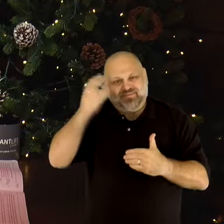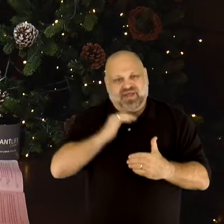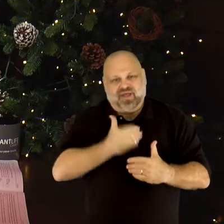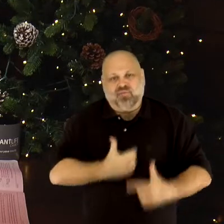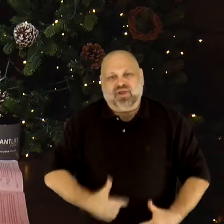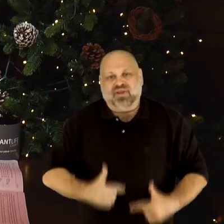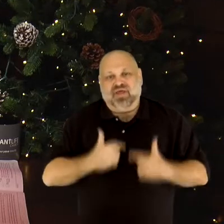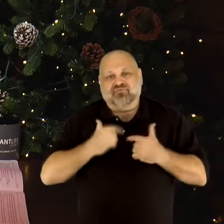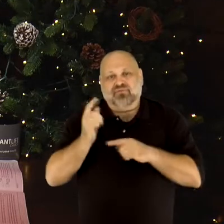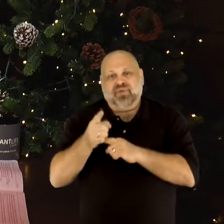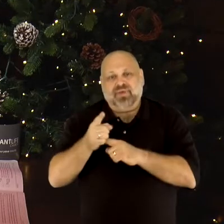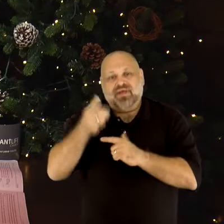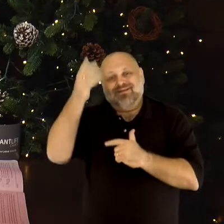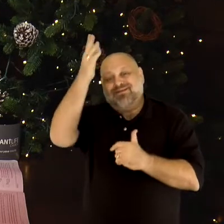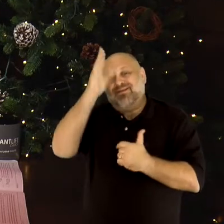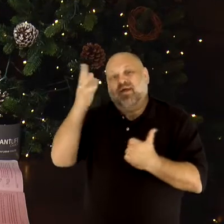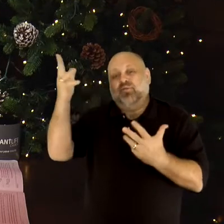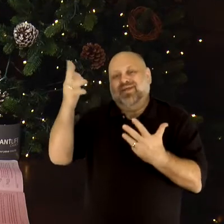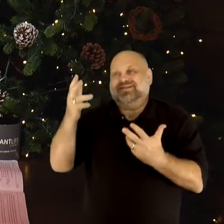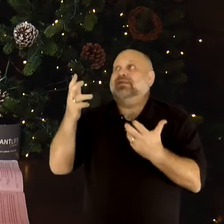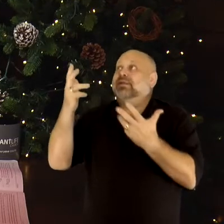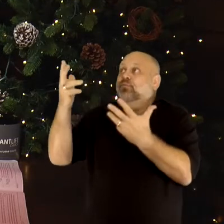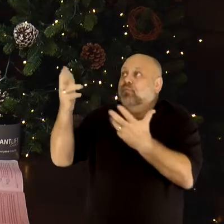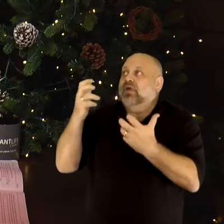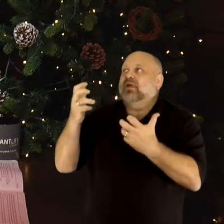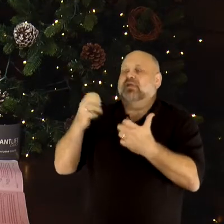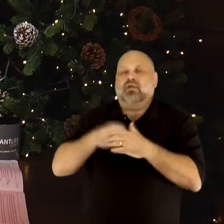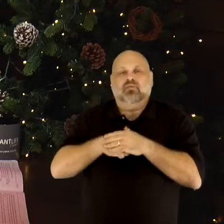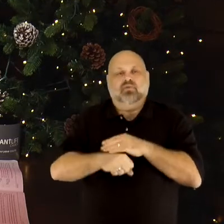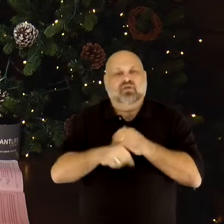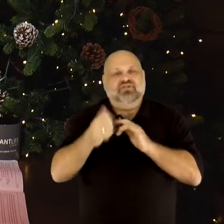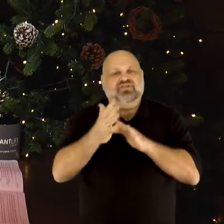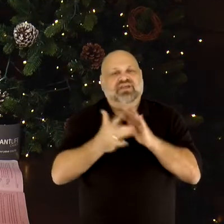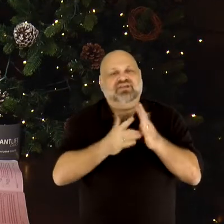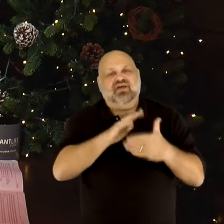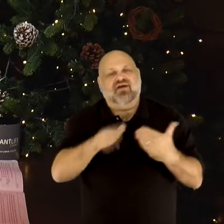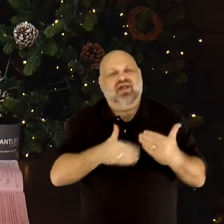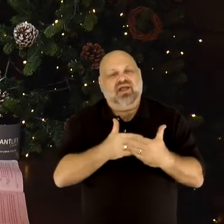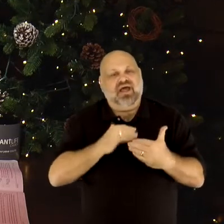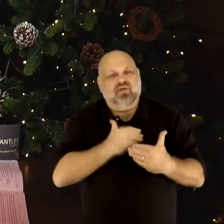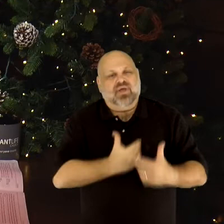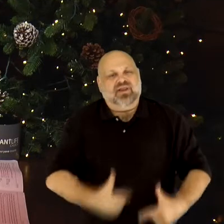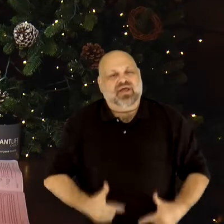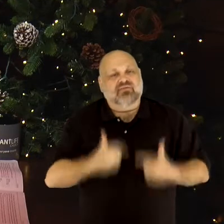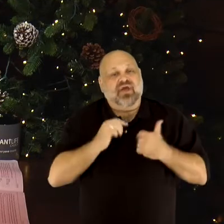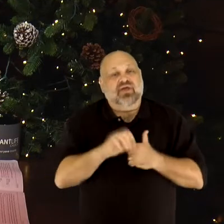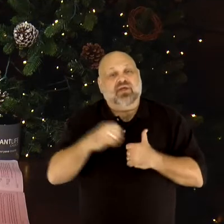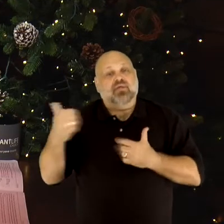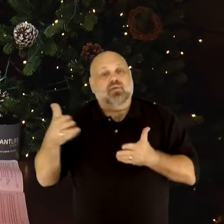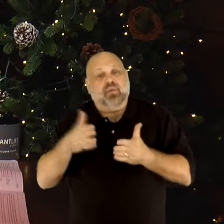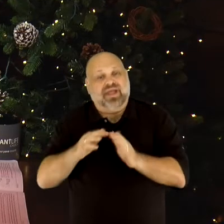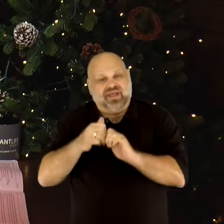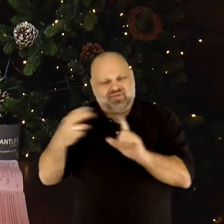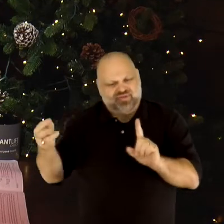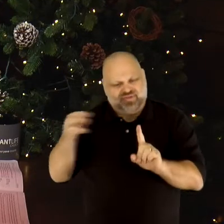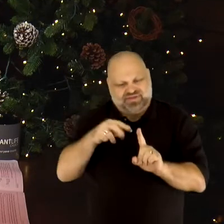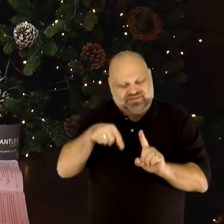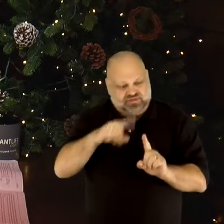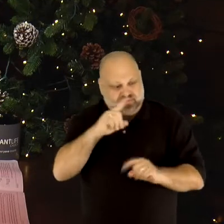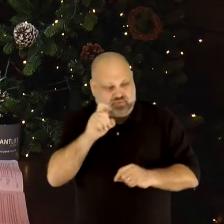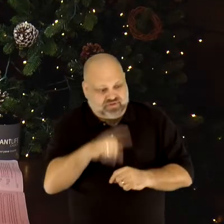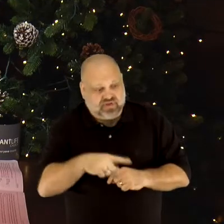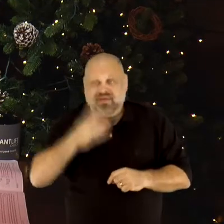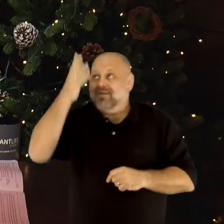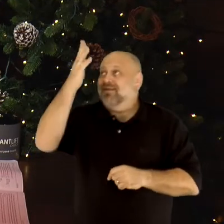he desires to birth Jesus in all of our lives. Another way of looking at this is in this question. Does